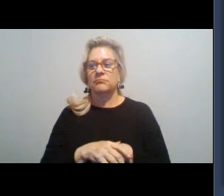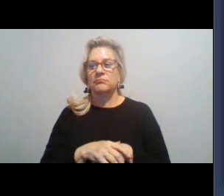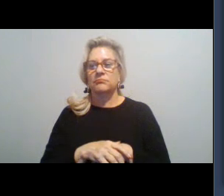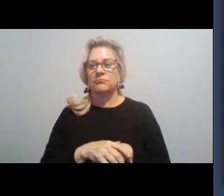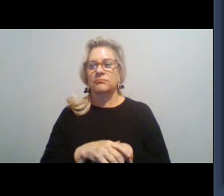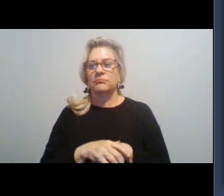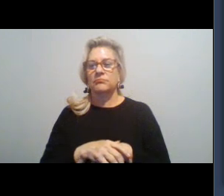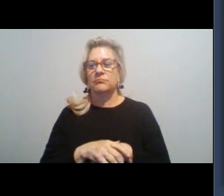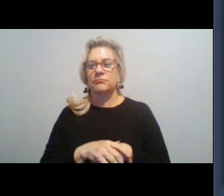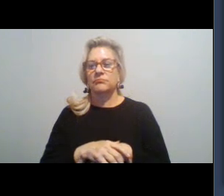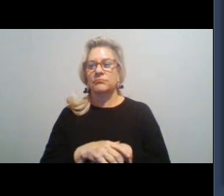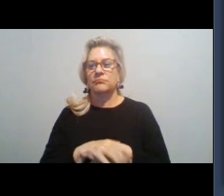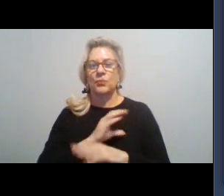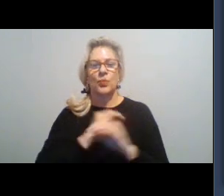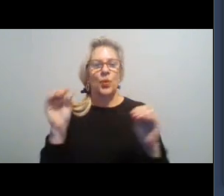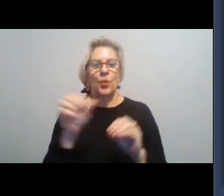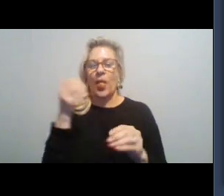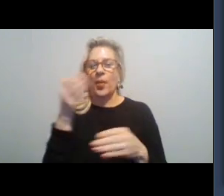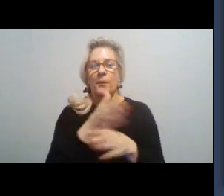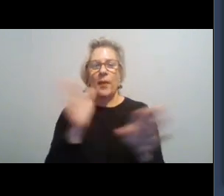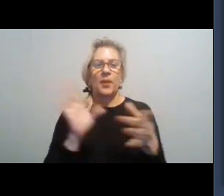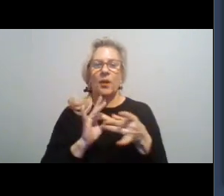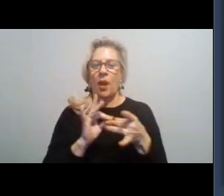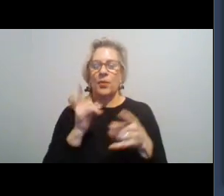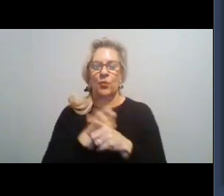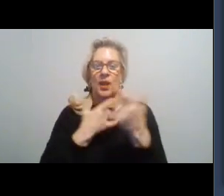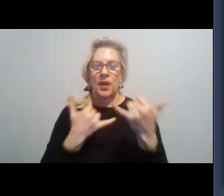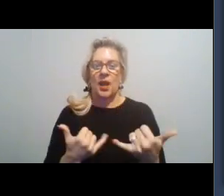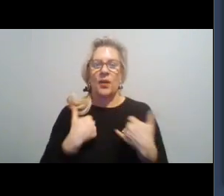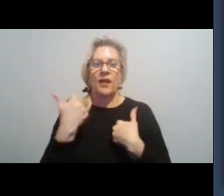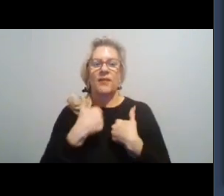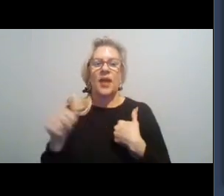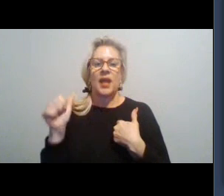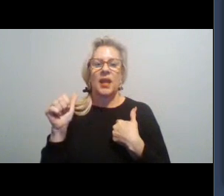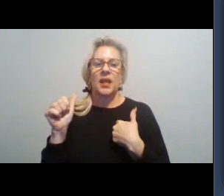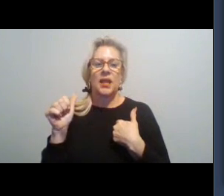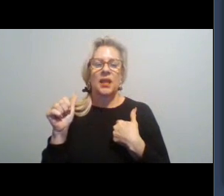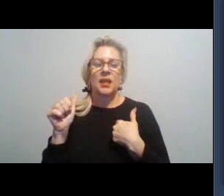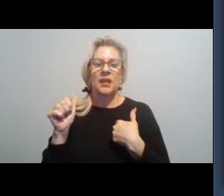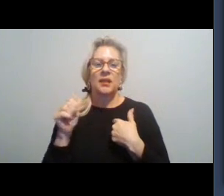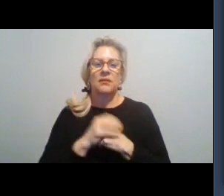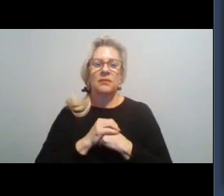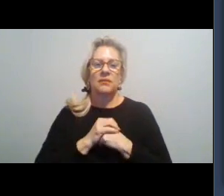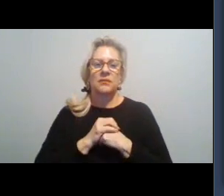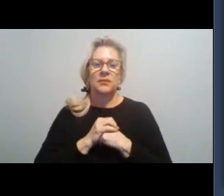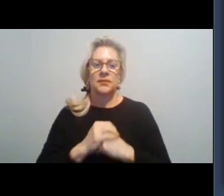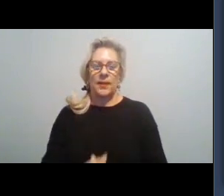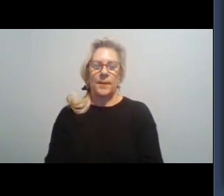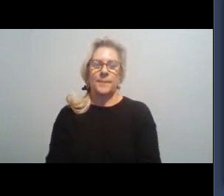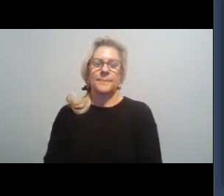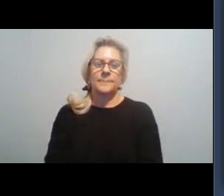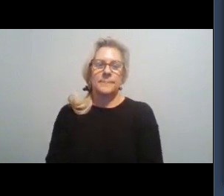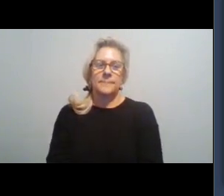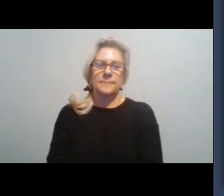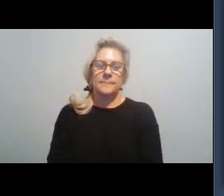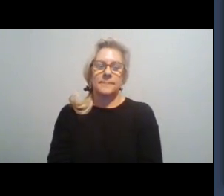So if we have no other public comment, do we have any? Oh, I don't see you. Oh,